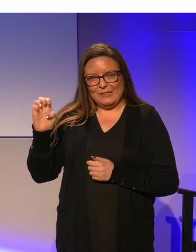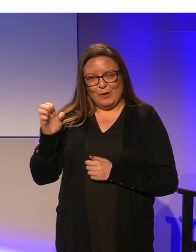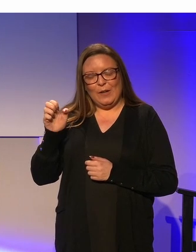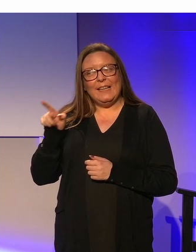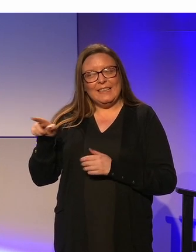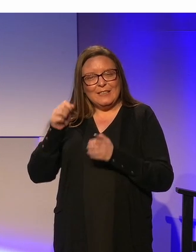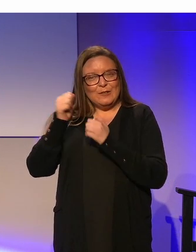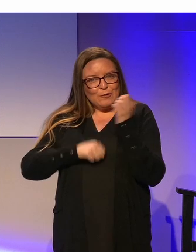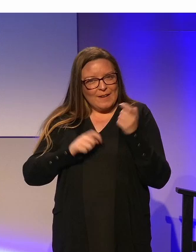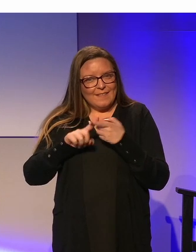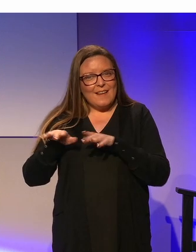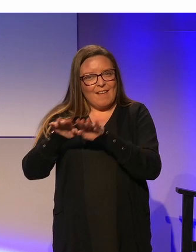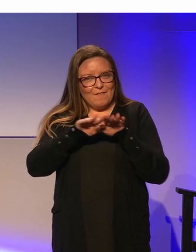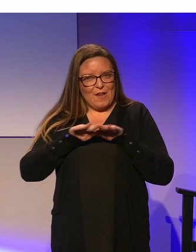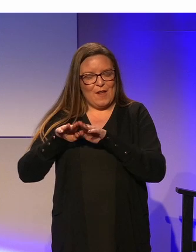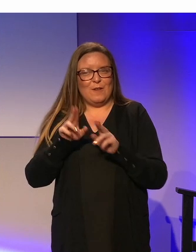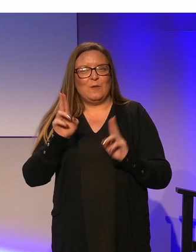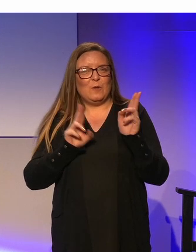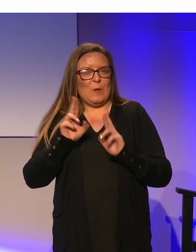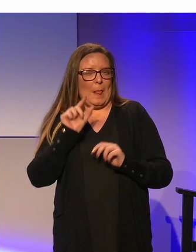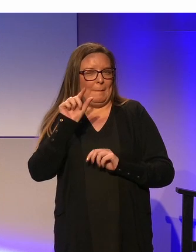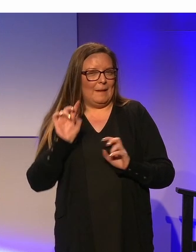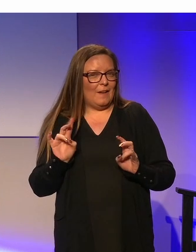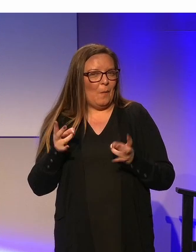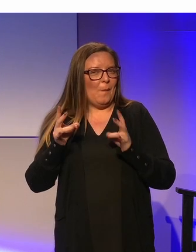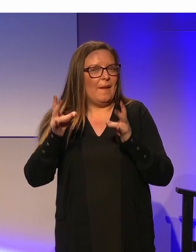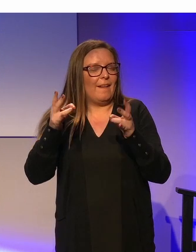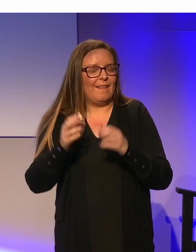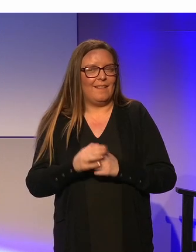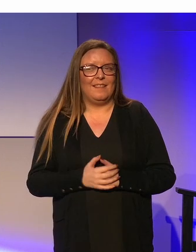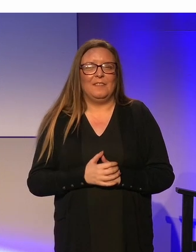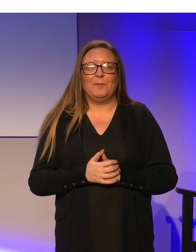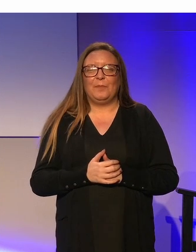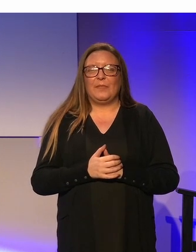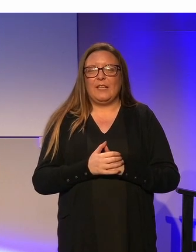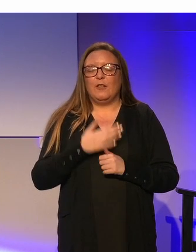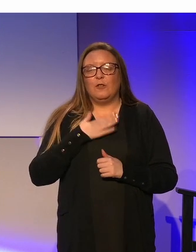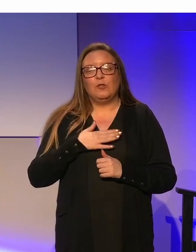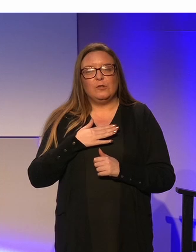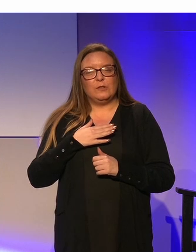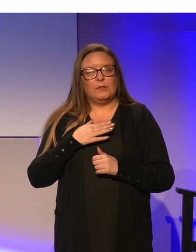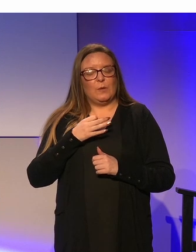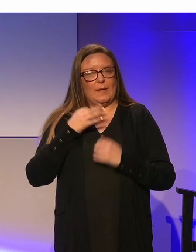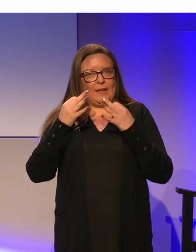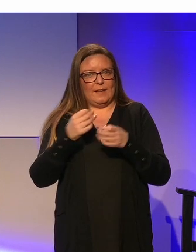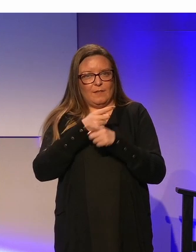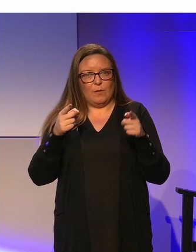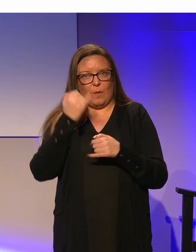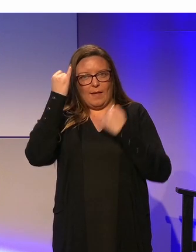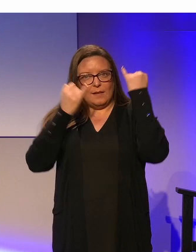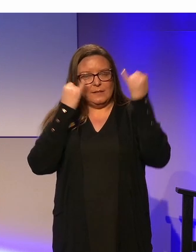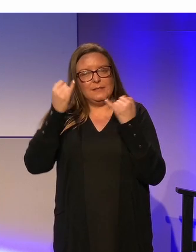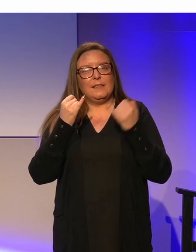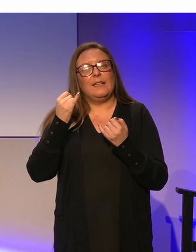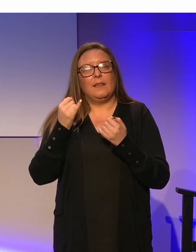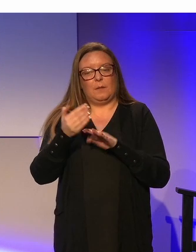to be a little more prompt and a bit quicker. So, just to give you a flavour before we get to the